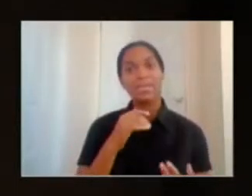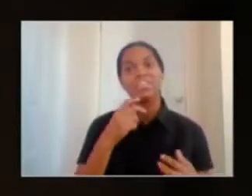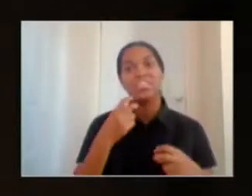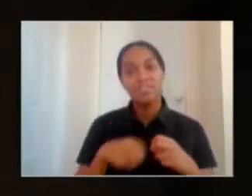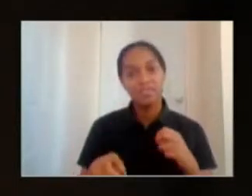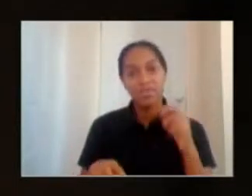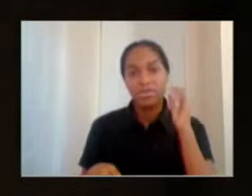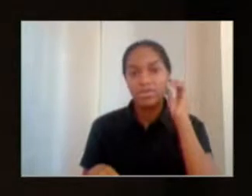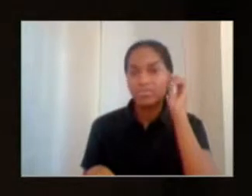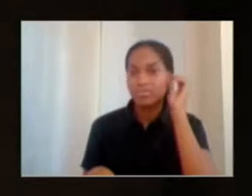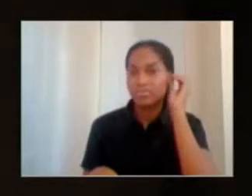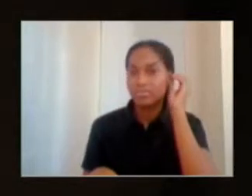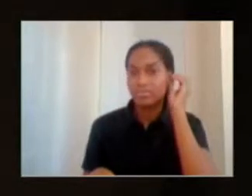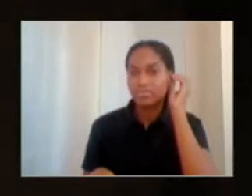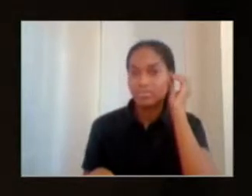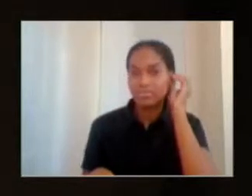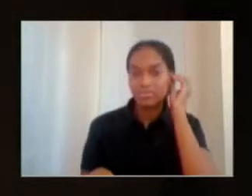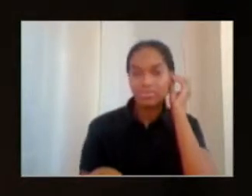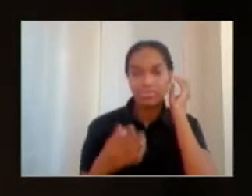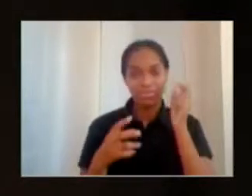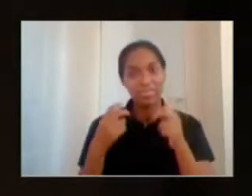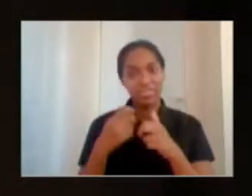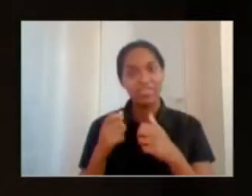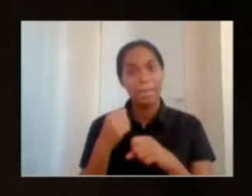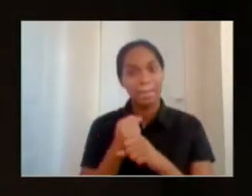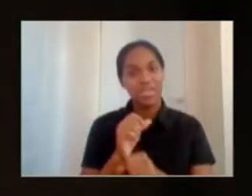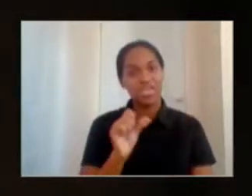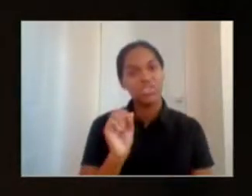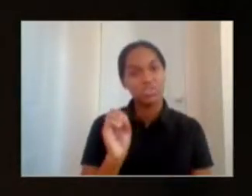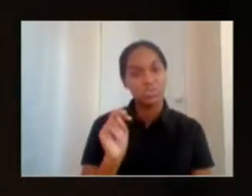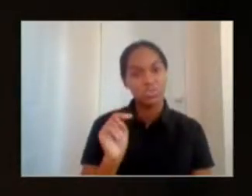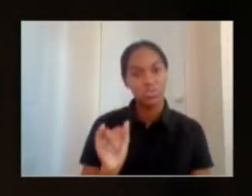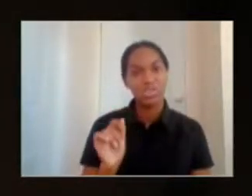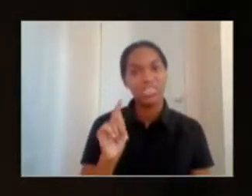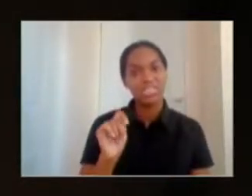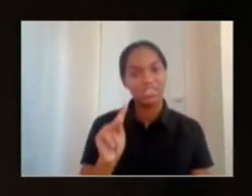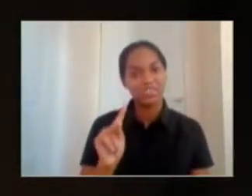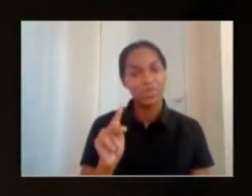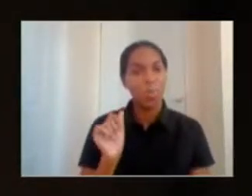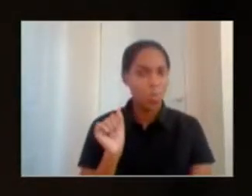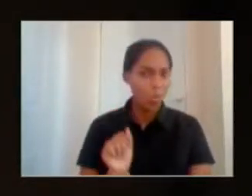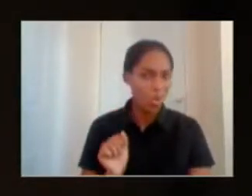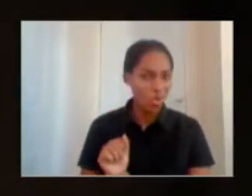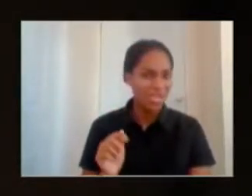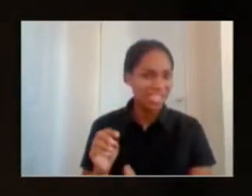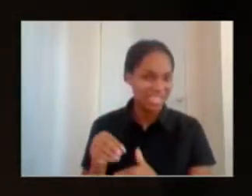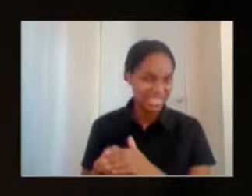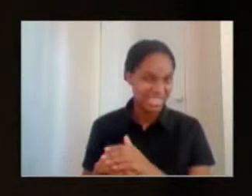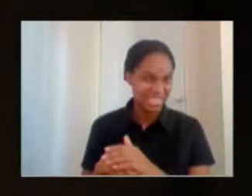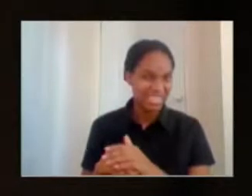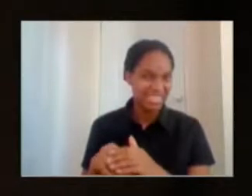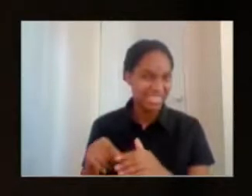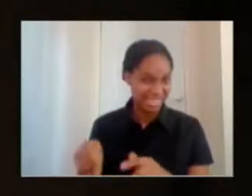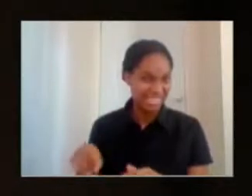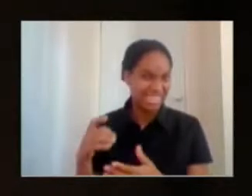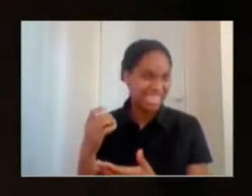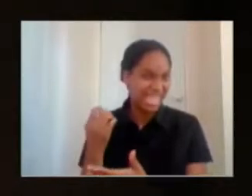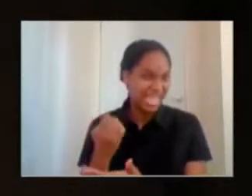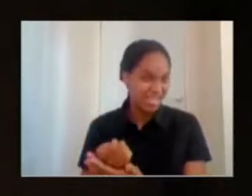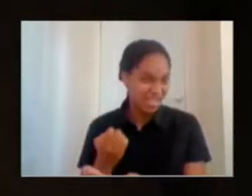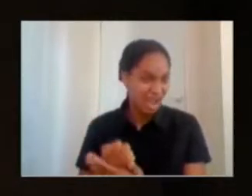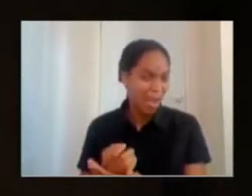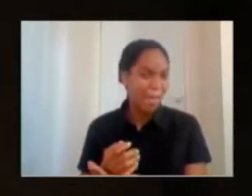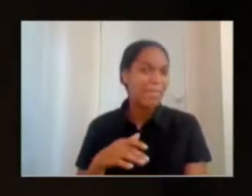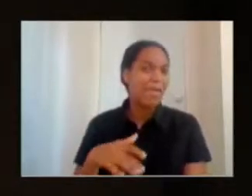to make a Sony television really work in this sort of economic